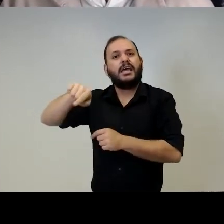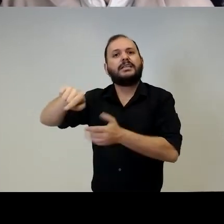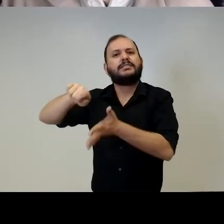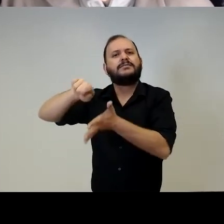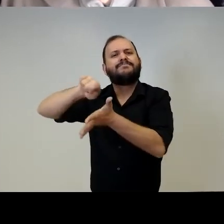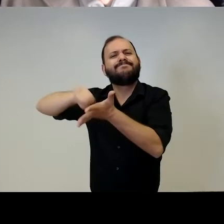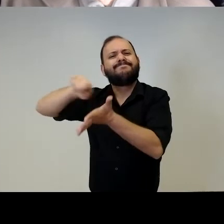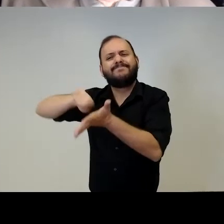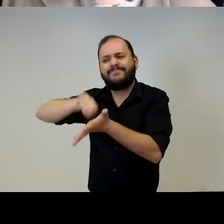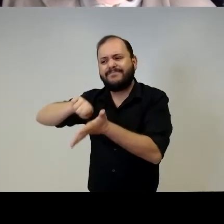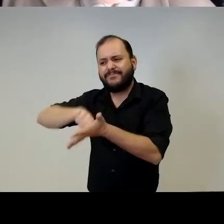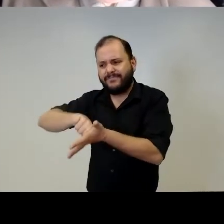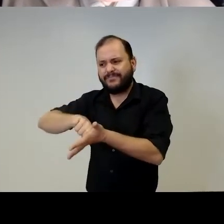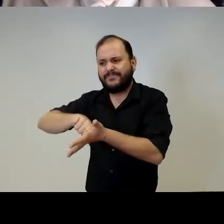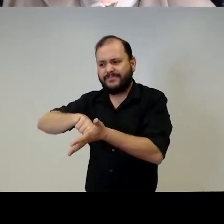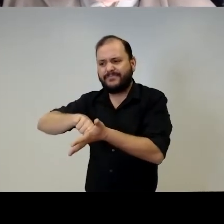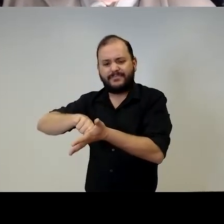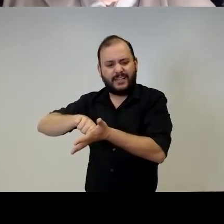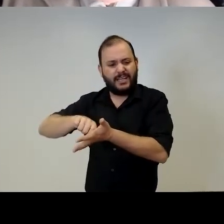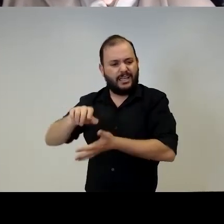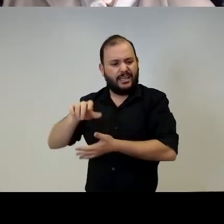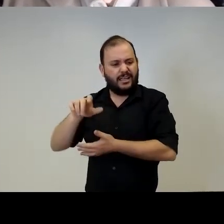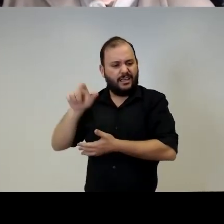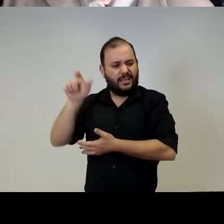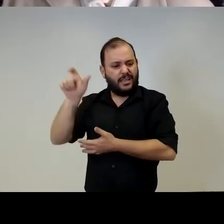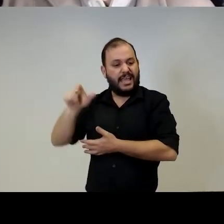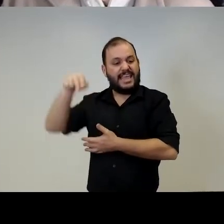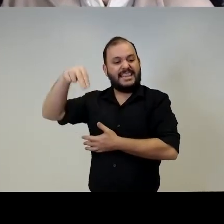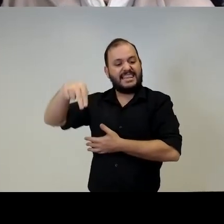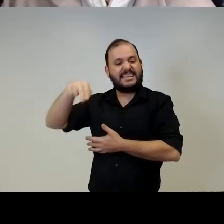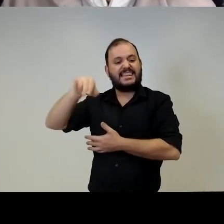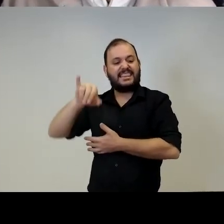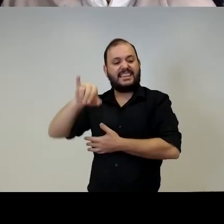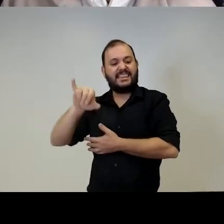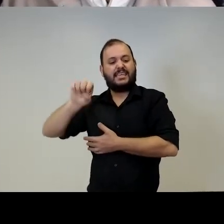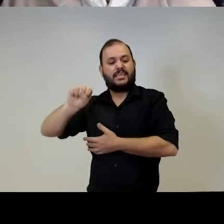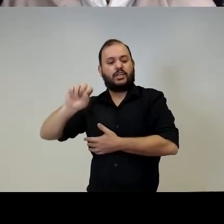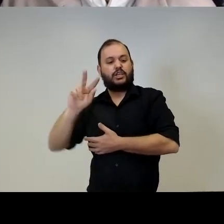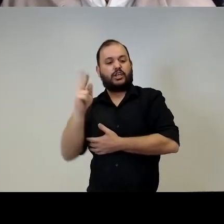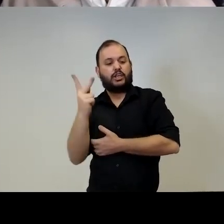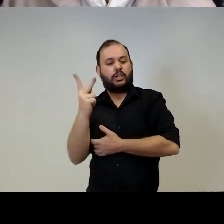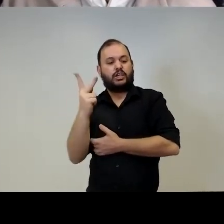one very, very well-known interpreter, Japanese-American,